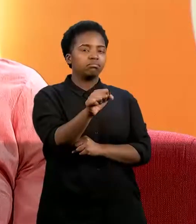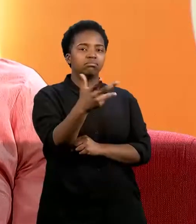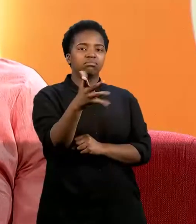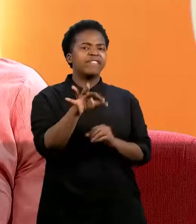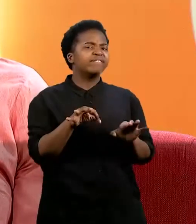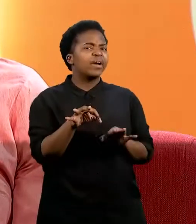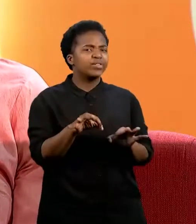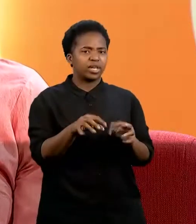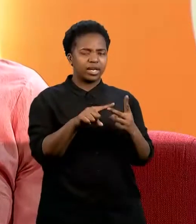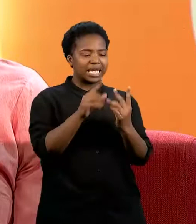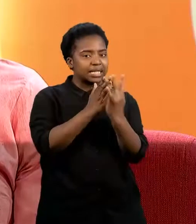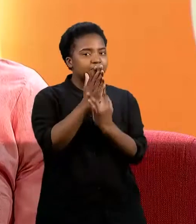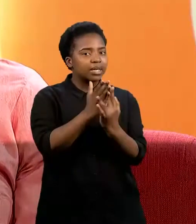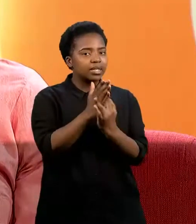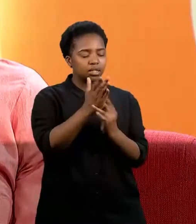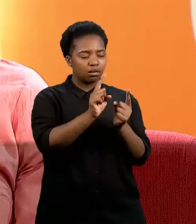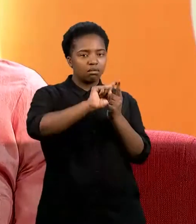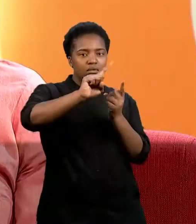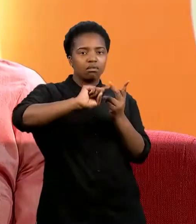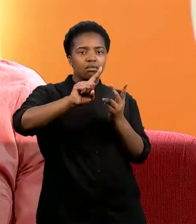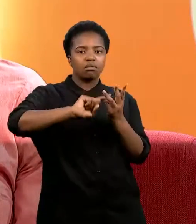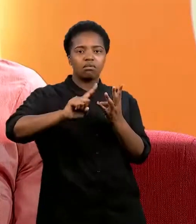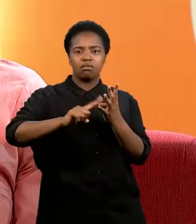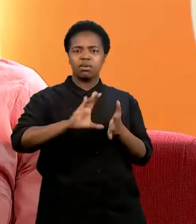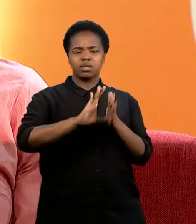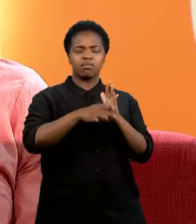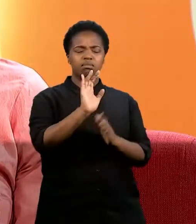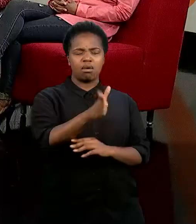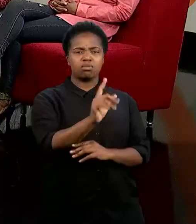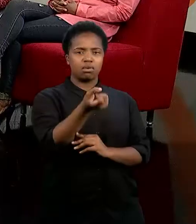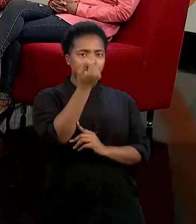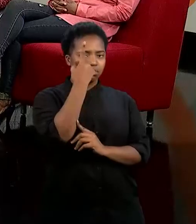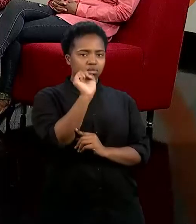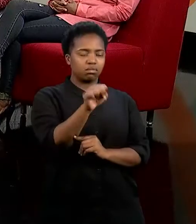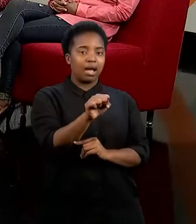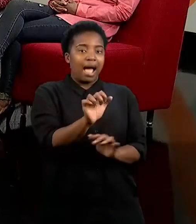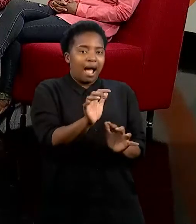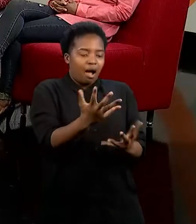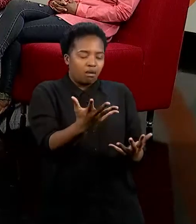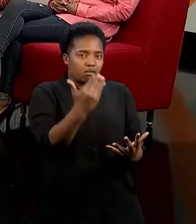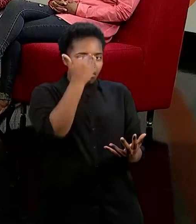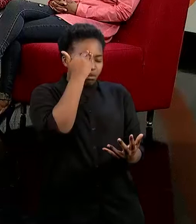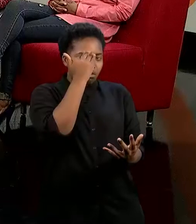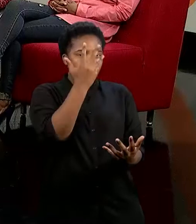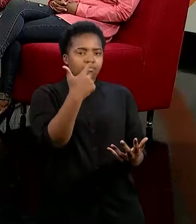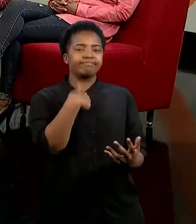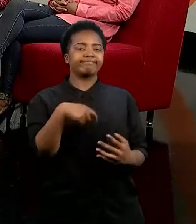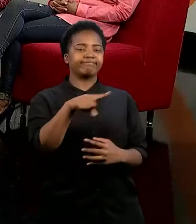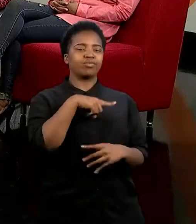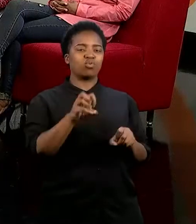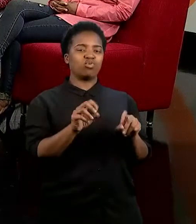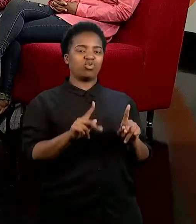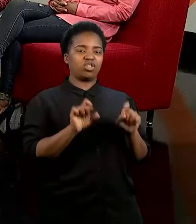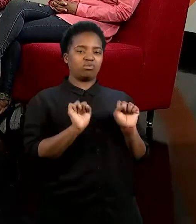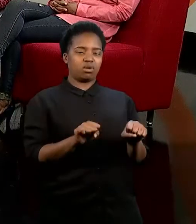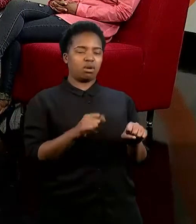fashion and accessibility to different people, to able people and disabled people. So in that way, it will be able to give everyone that chance and that